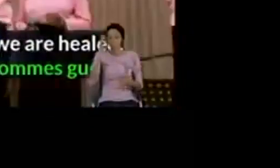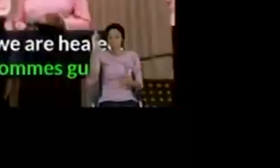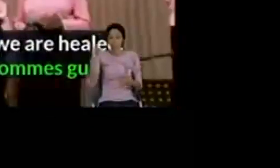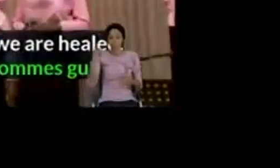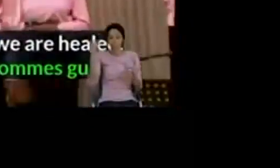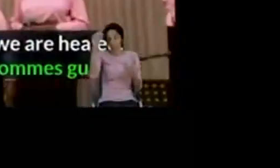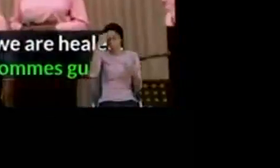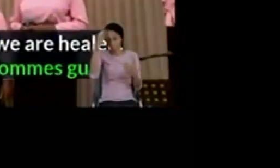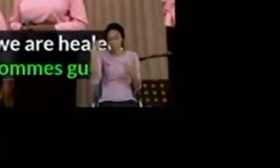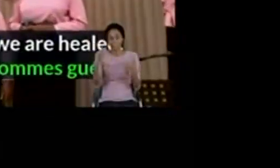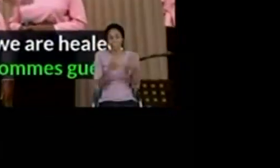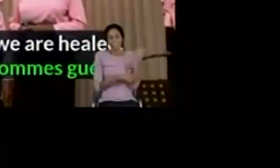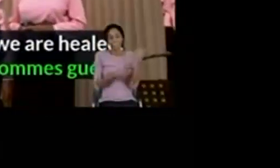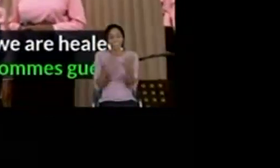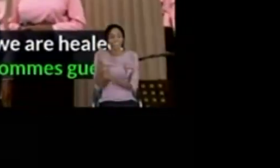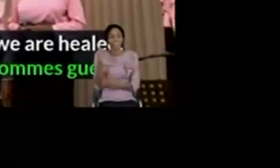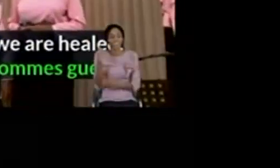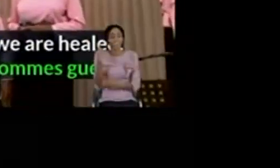the reason.